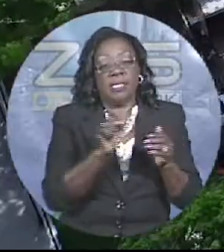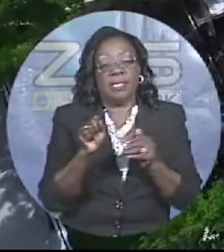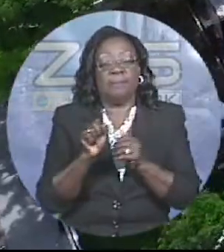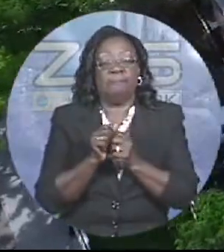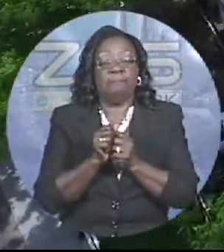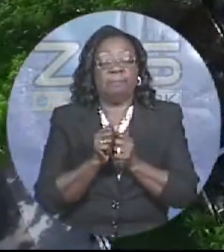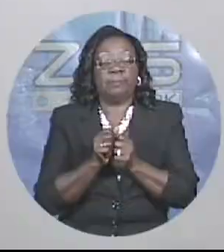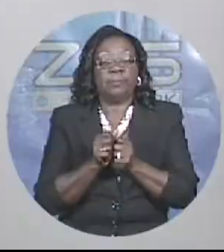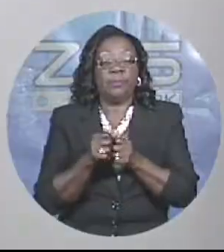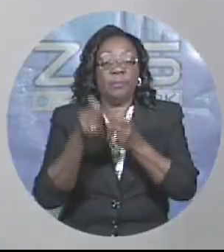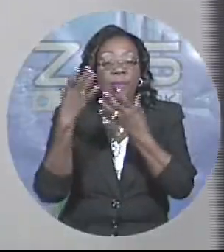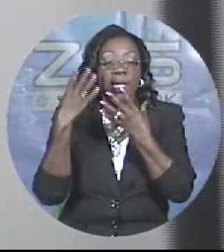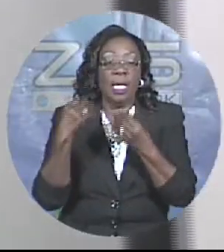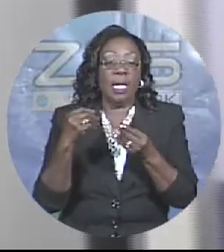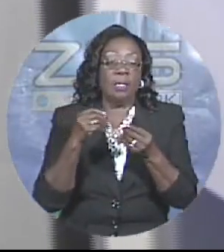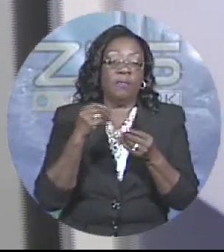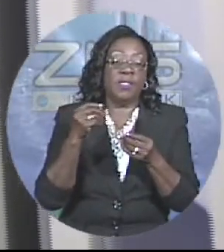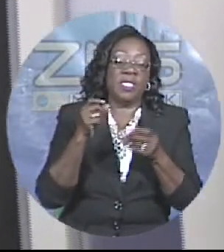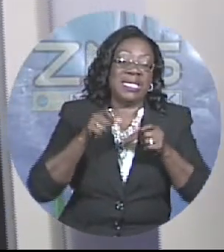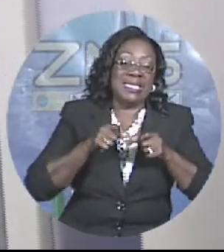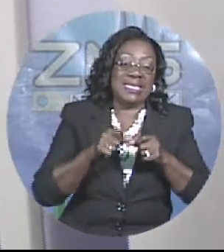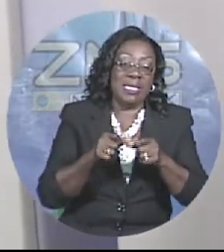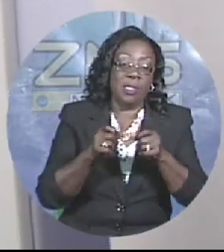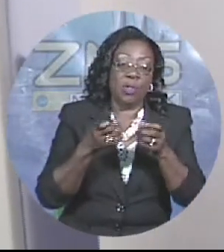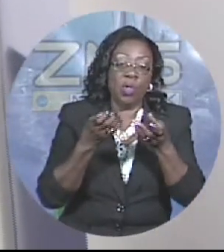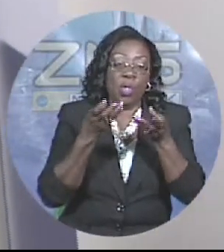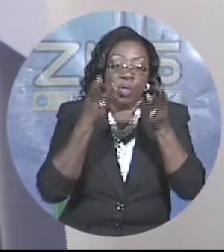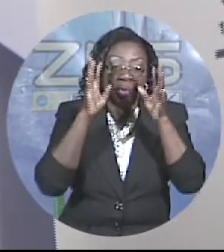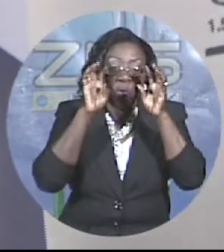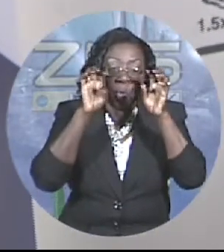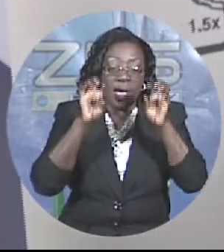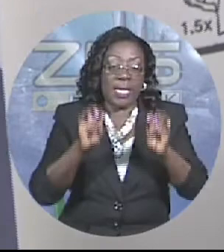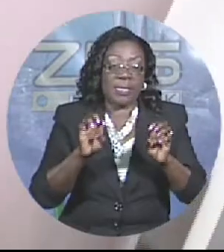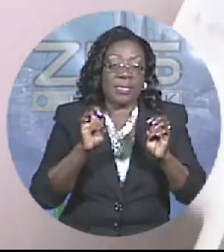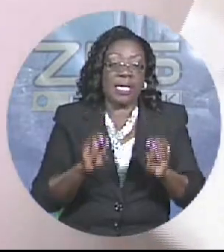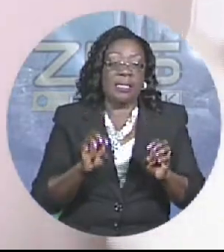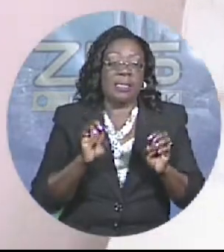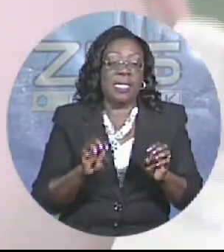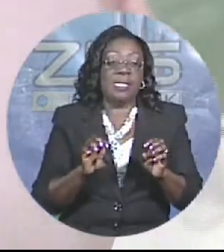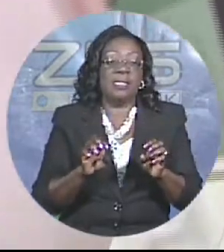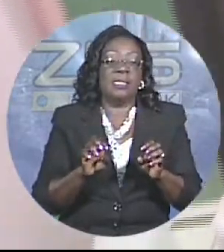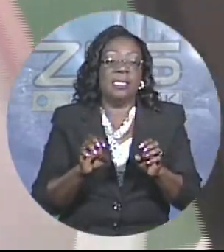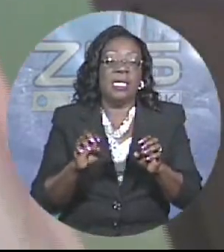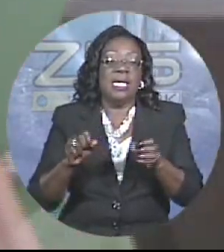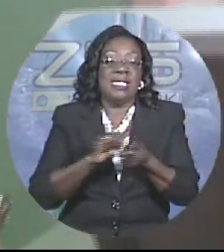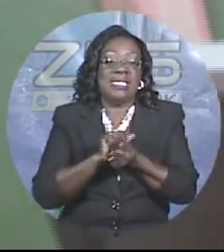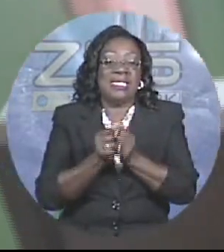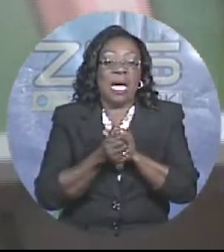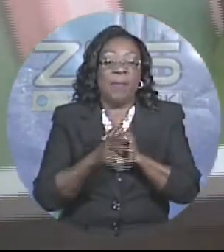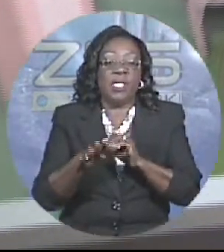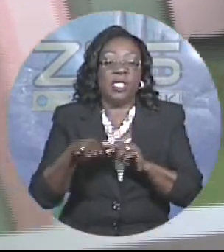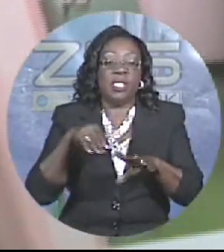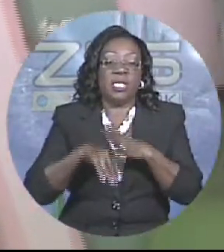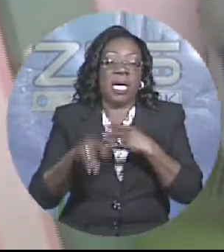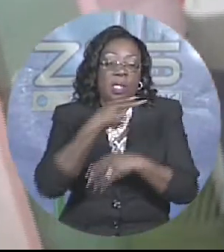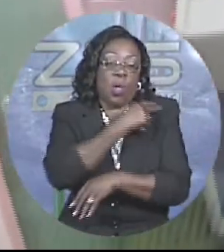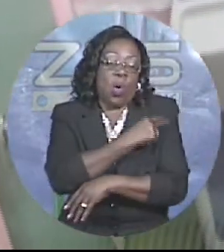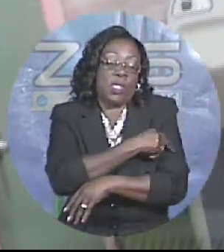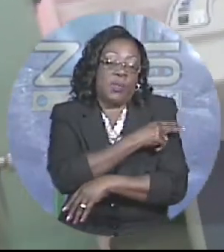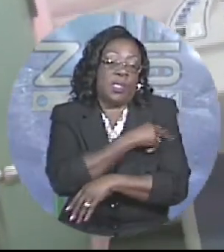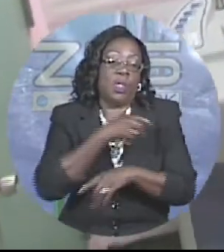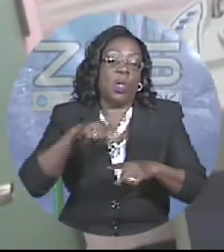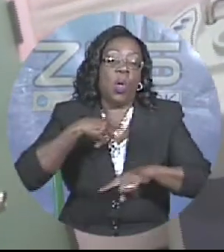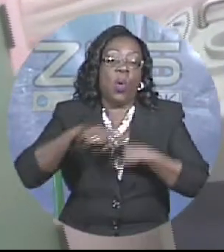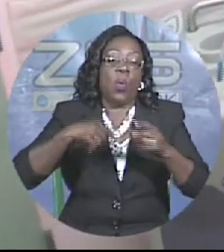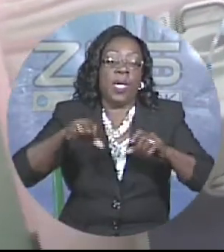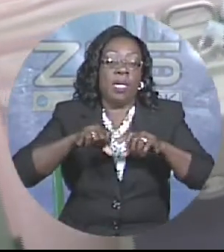Health officials continue to assess damage today caused by severe flooding at the Princess Margaret Hospital. A bathroom pipe ruptured at the